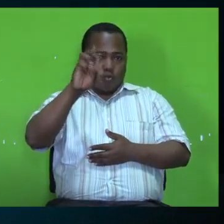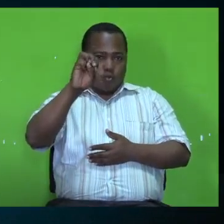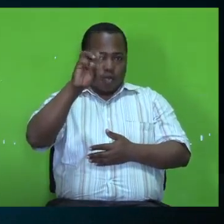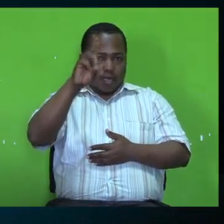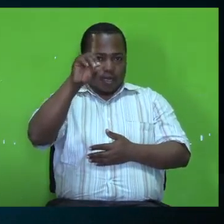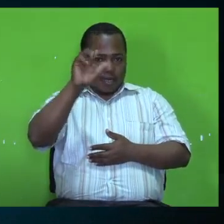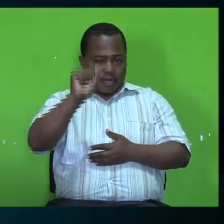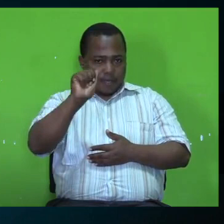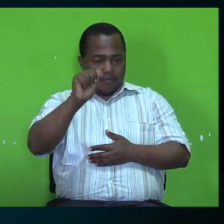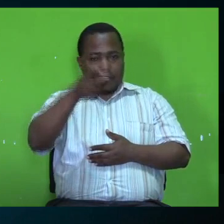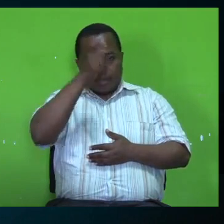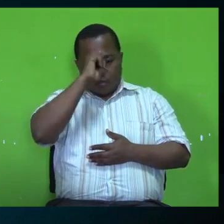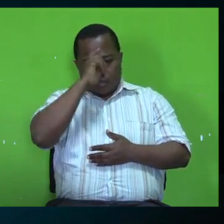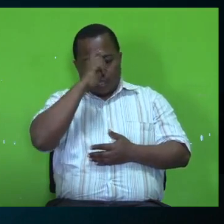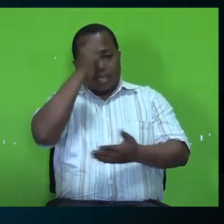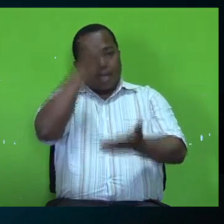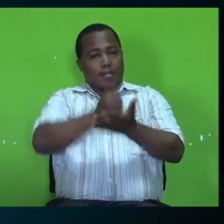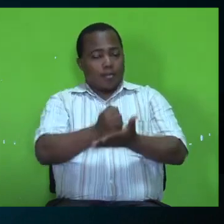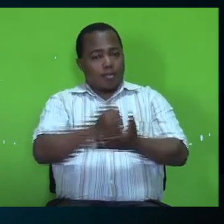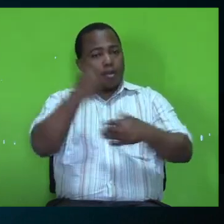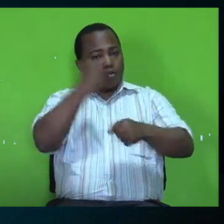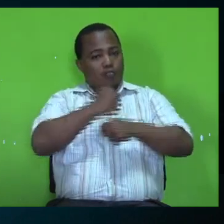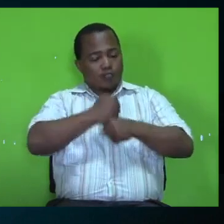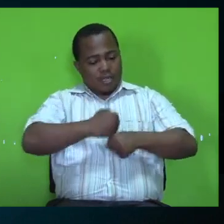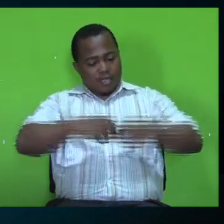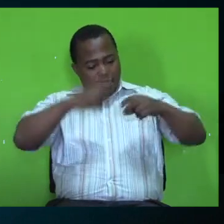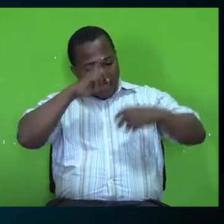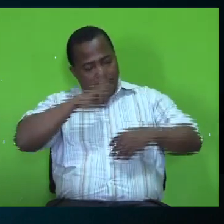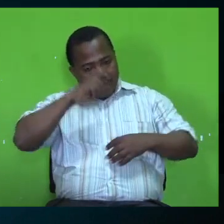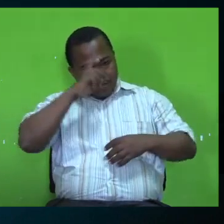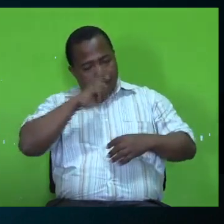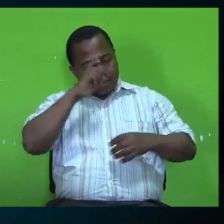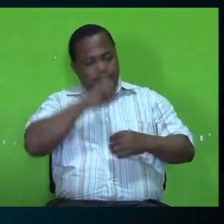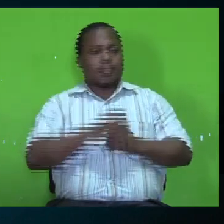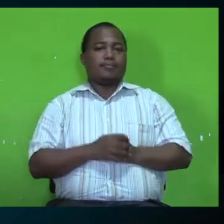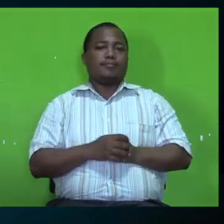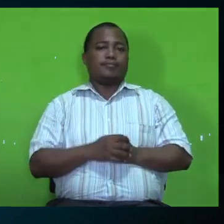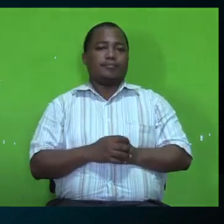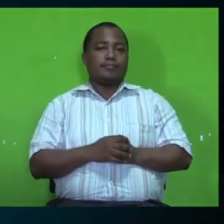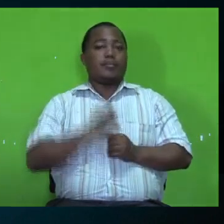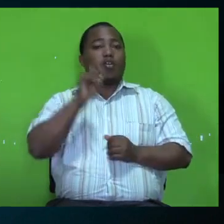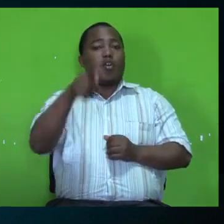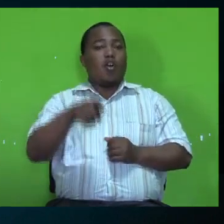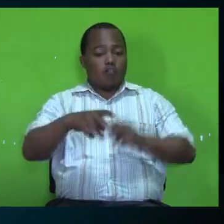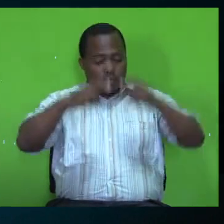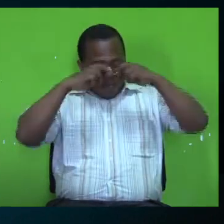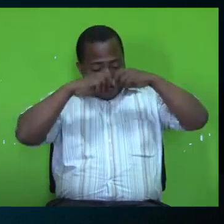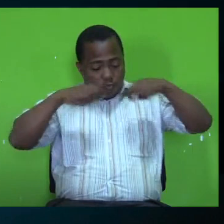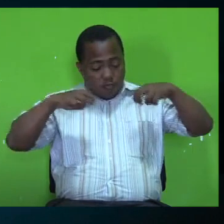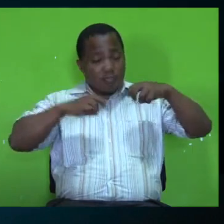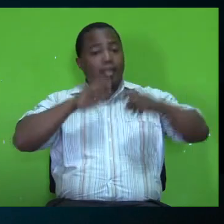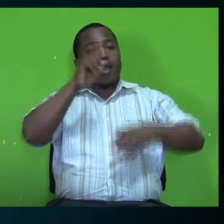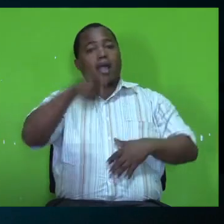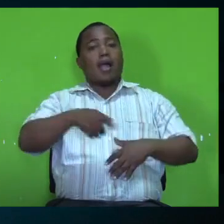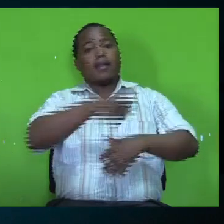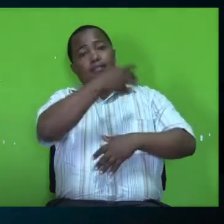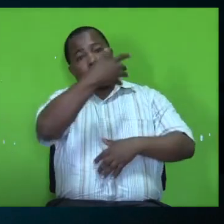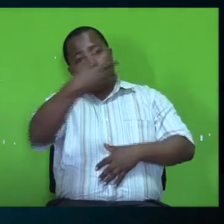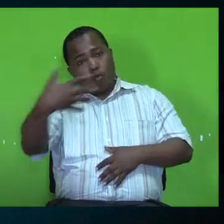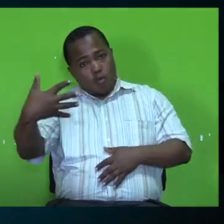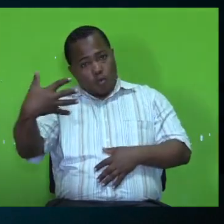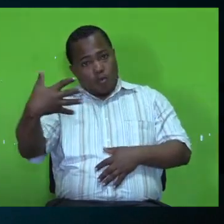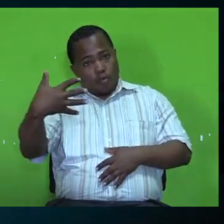He decided to conduct an experiment of proving as